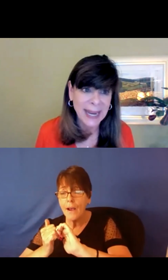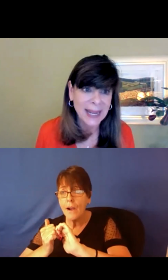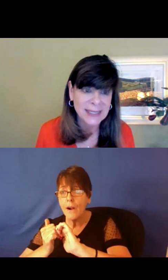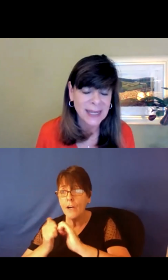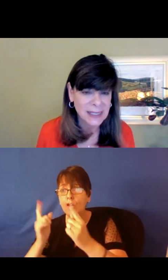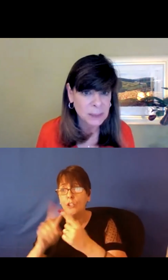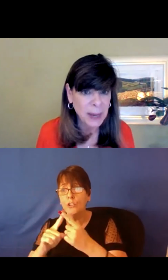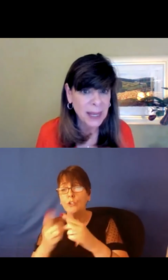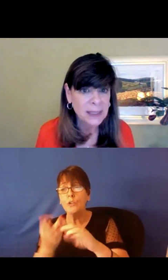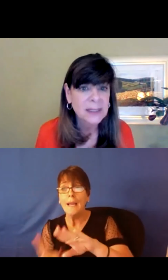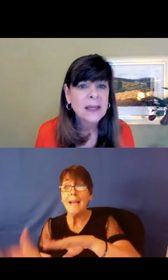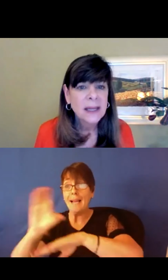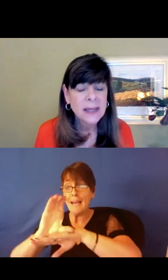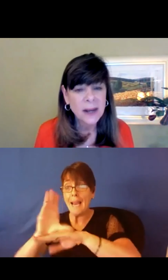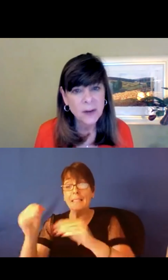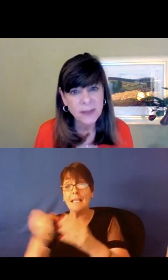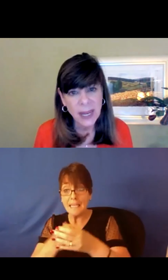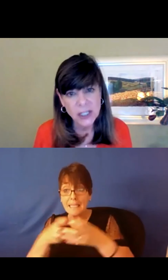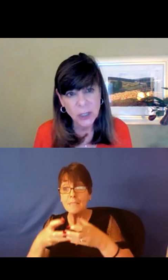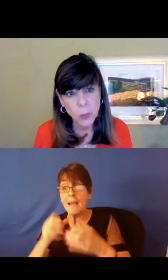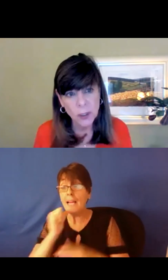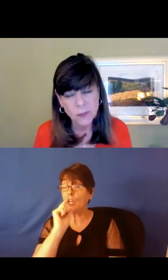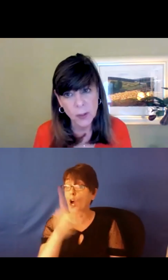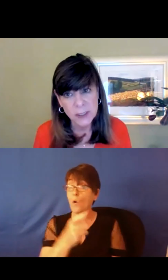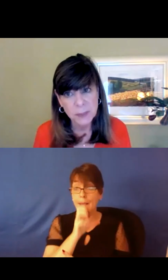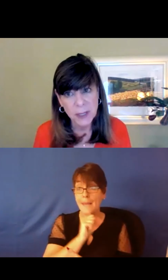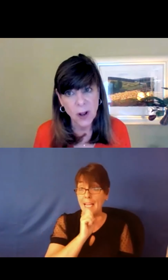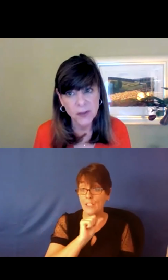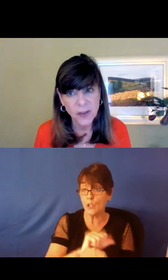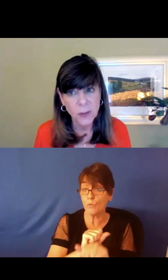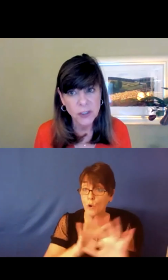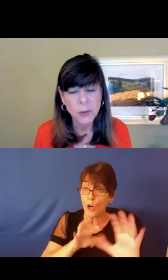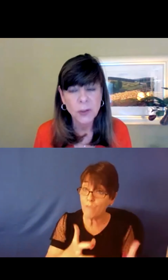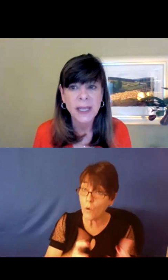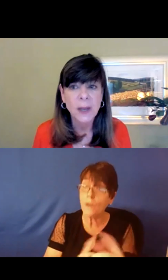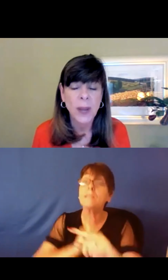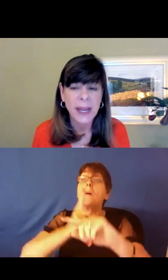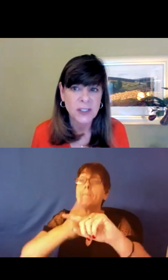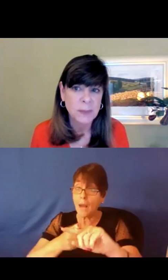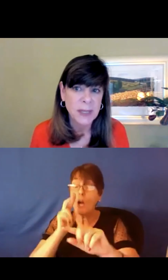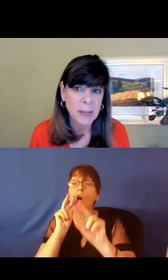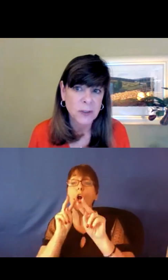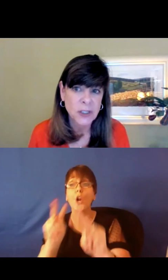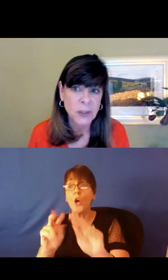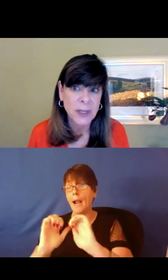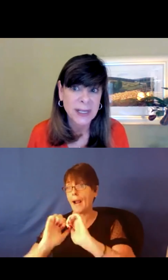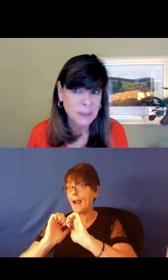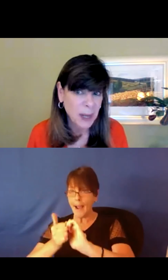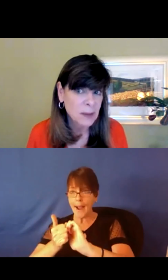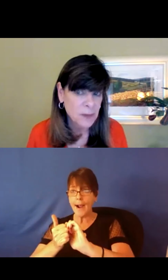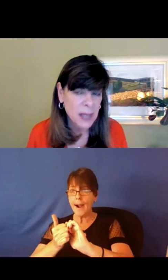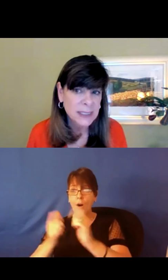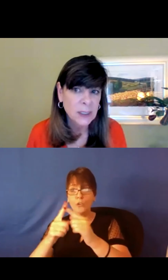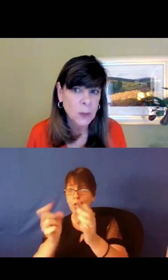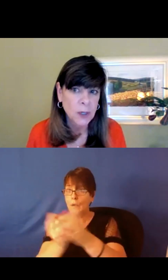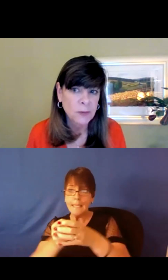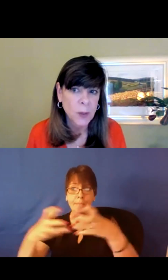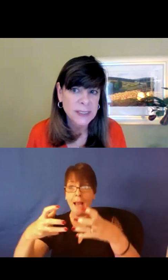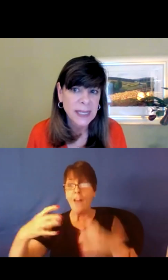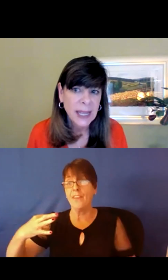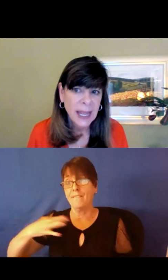to enhance and expand not only the aging workforce, but also to look at ways to be able to expand the